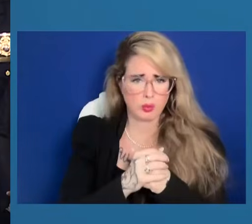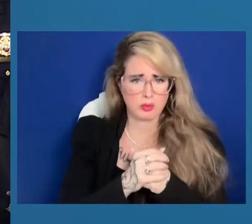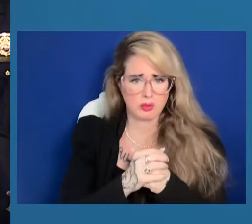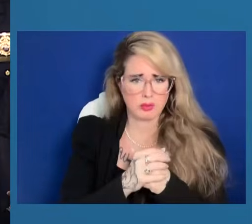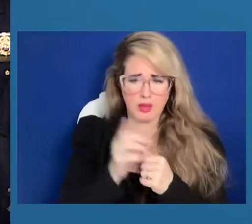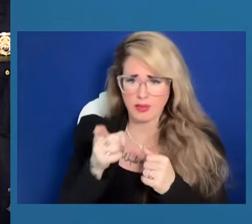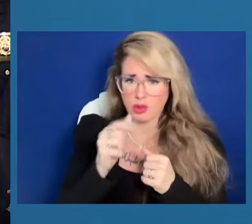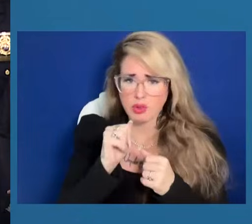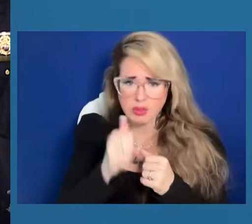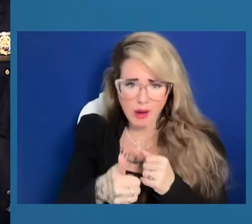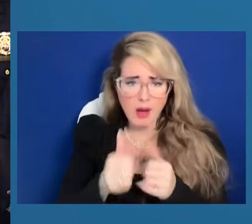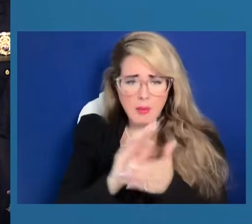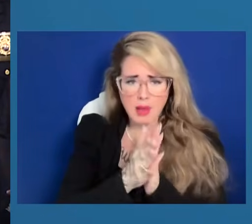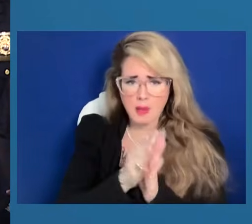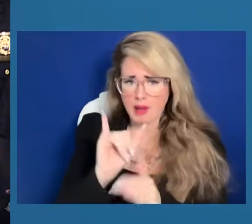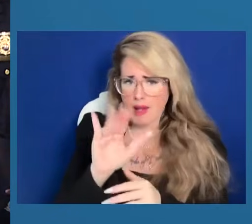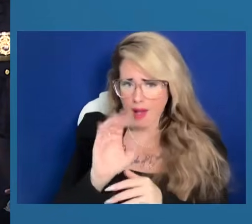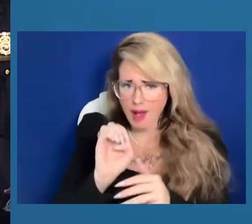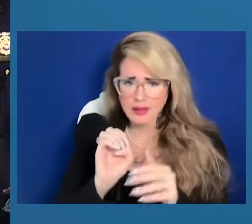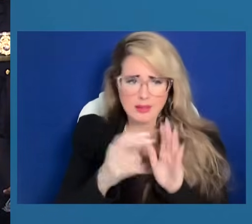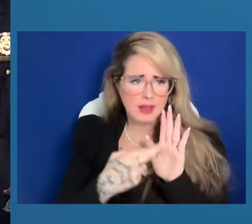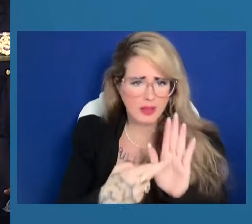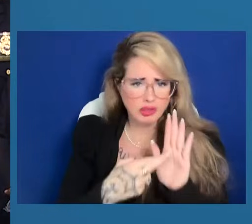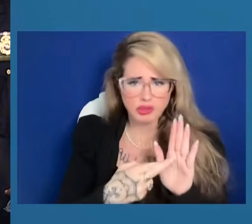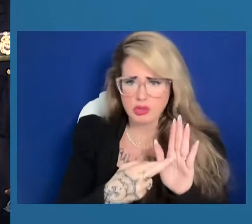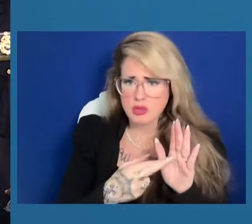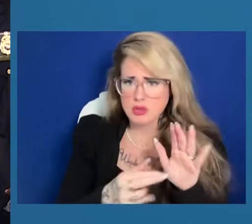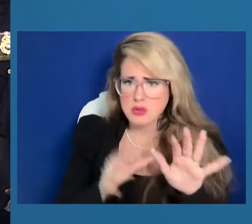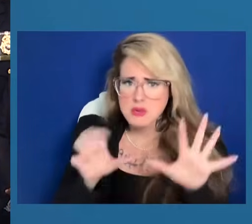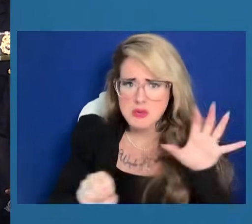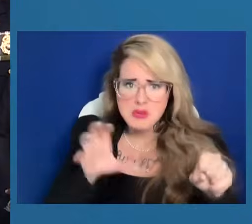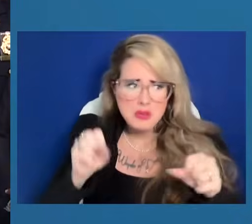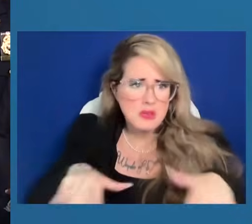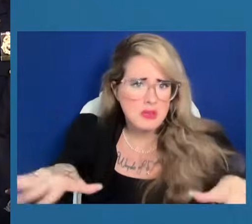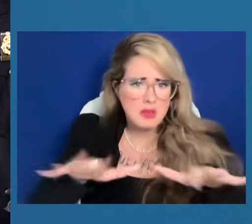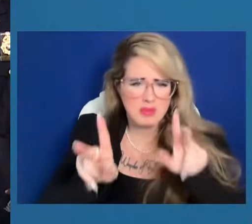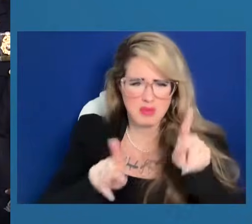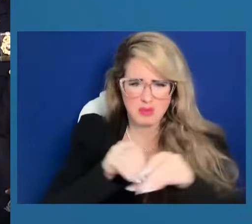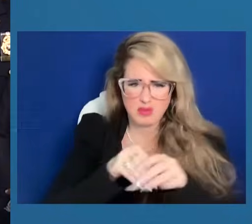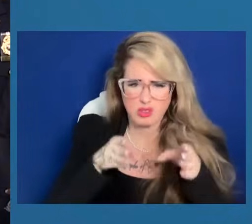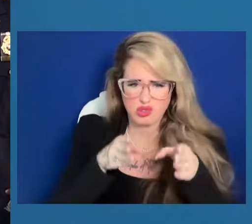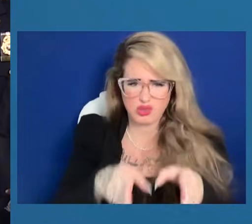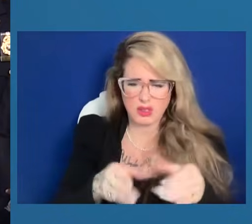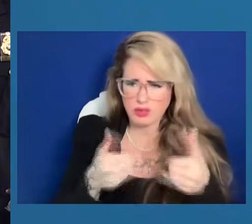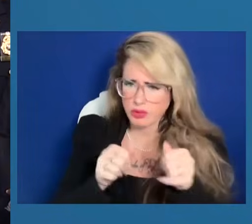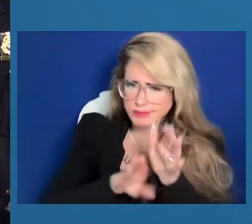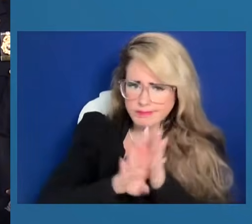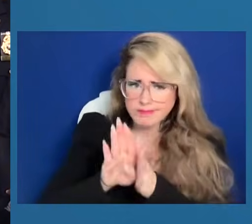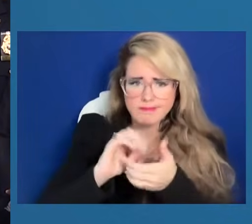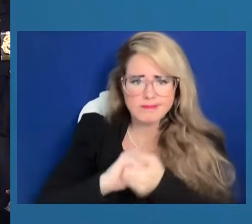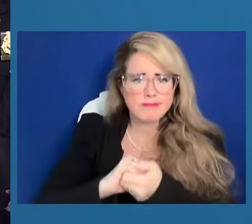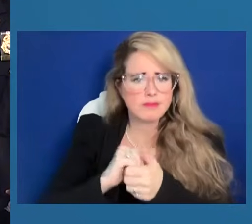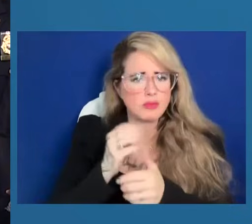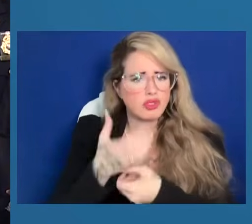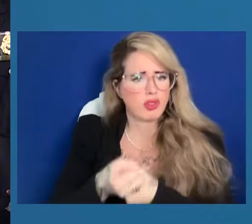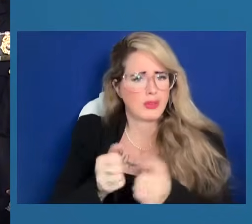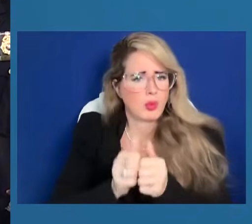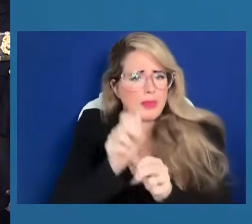not turning into ICE agents, terrorizing the streets and the people that they're trying to build trust with. That's not how it